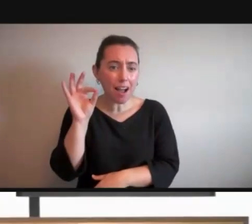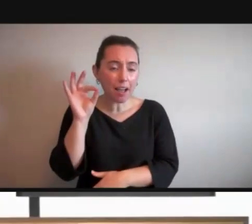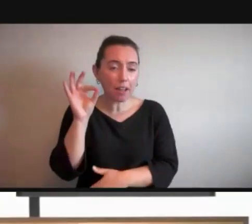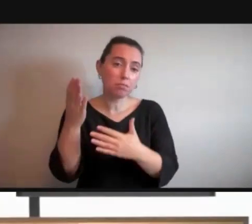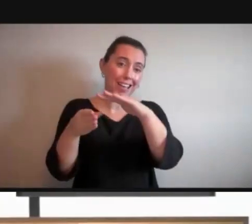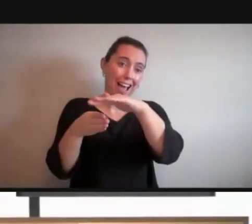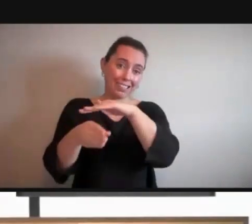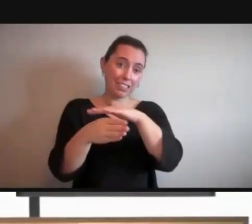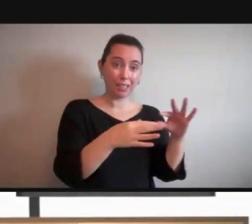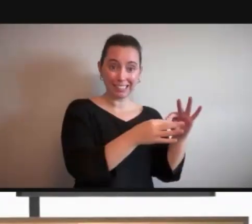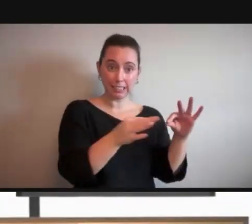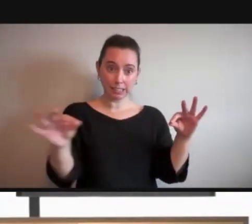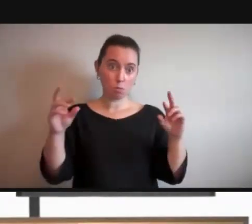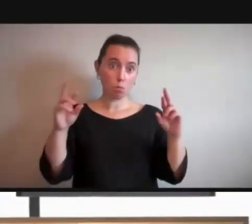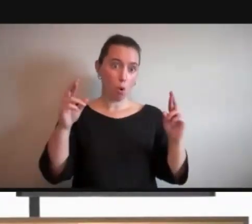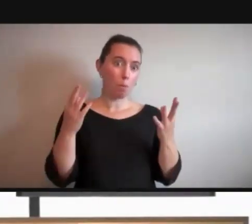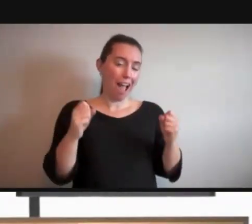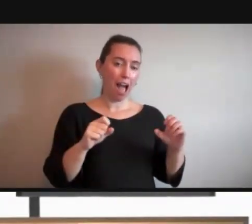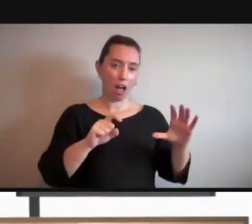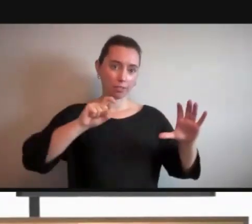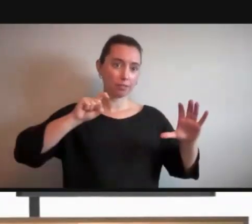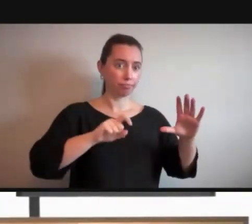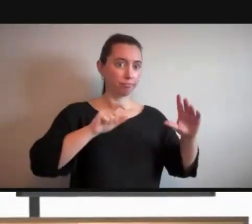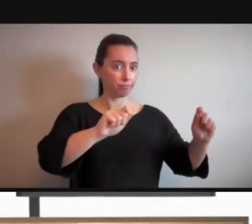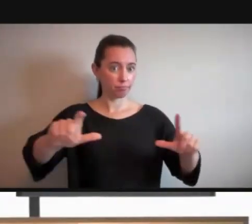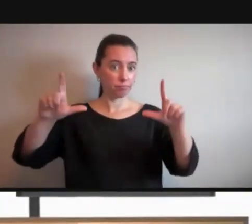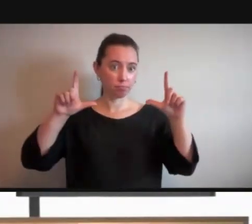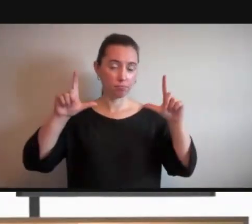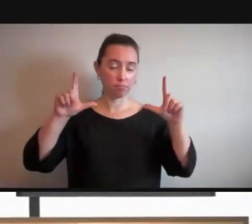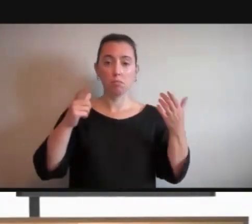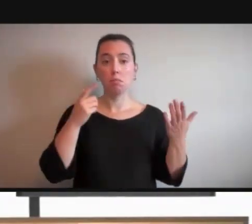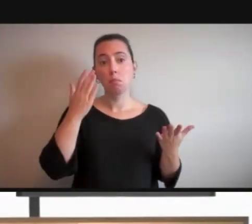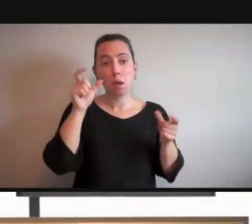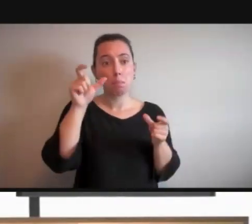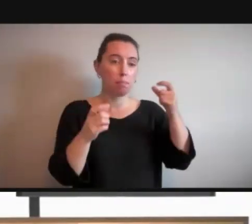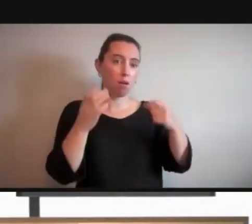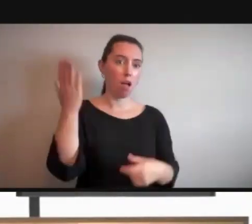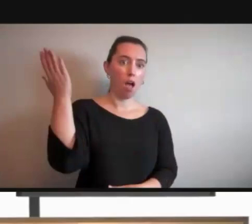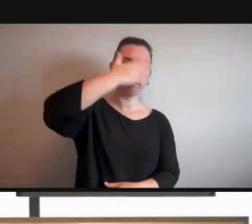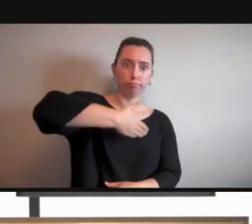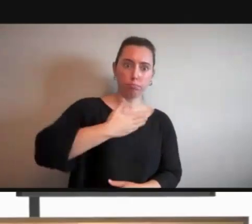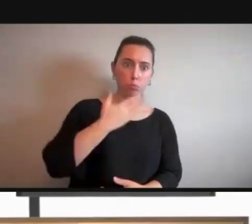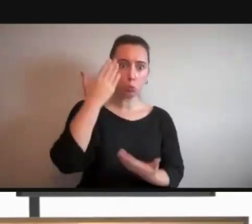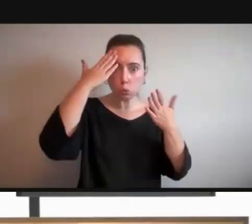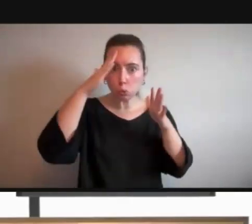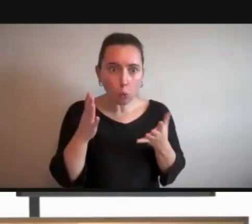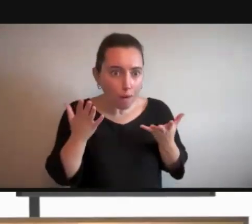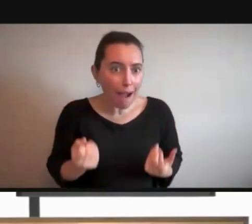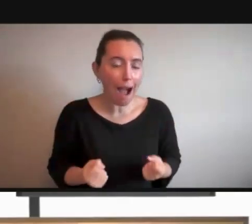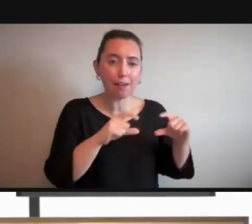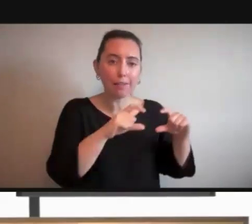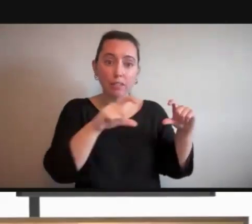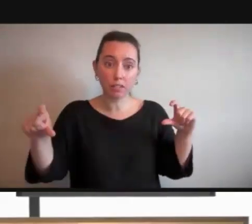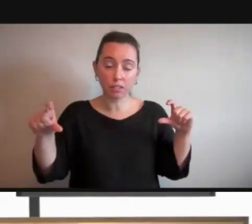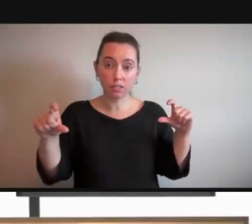accessibility statement, but people often do not know that this exists or what it means. So those people who need